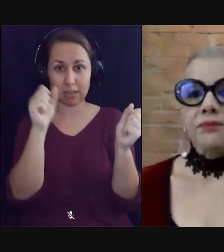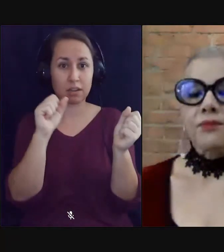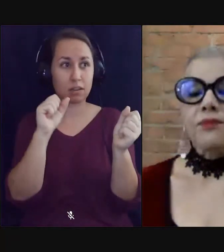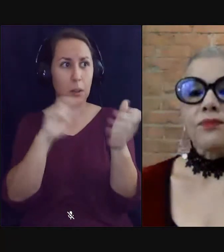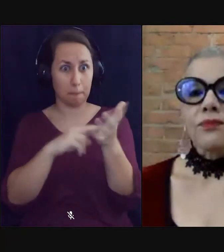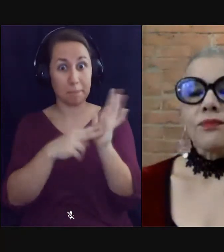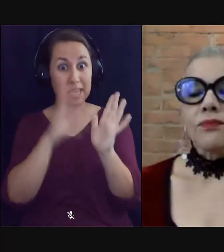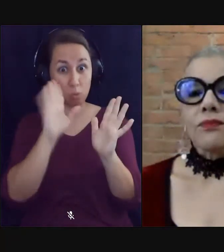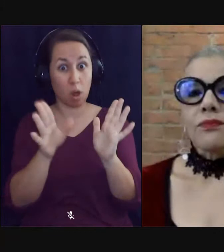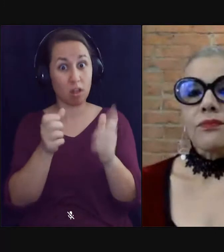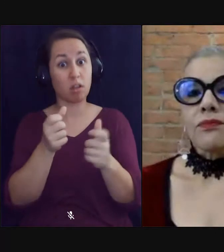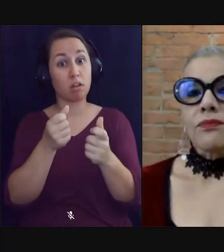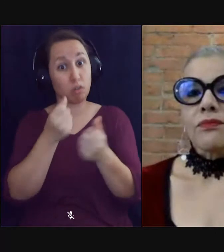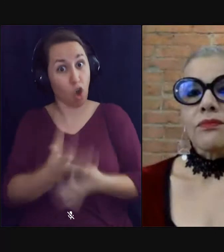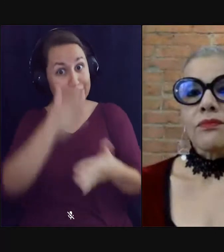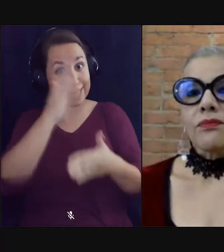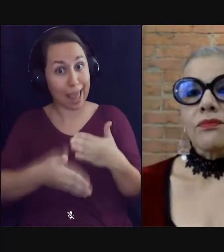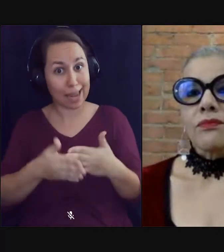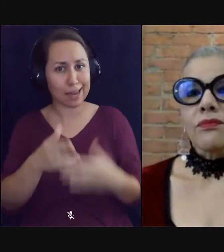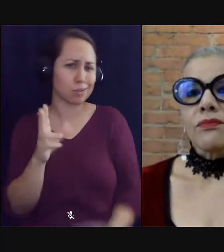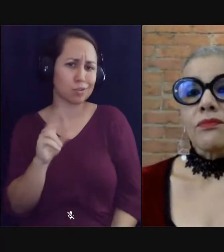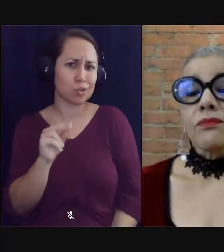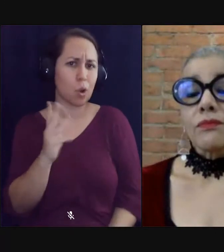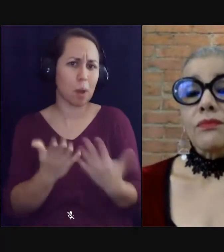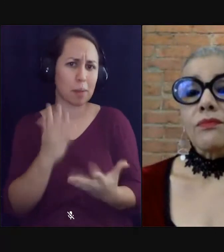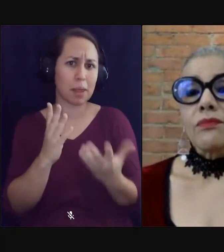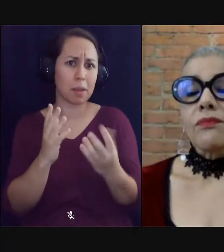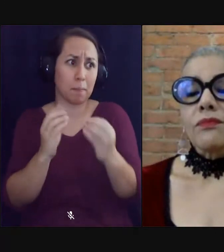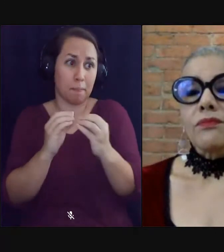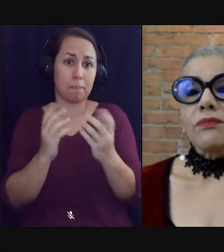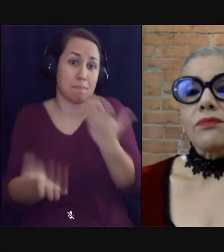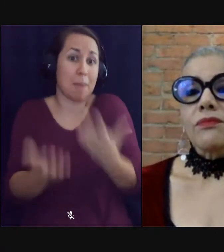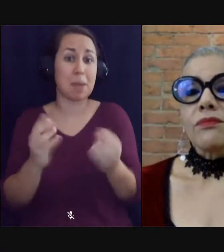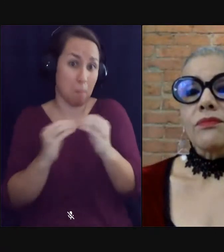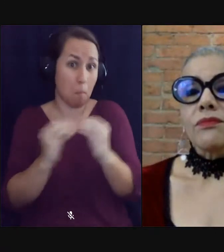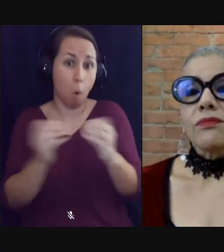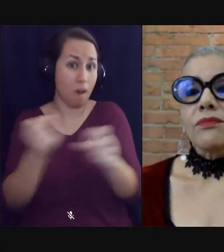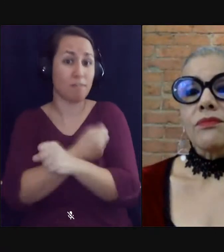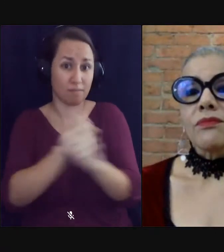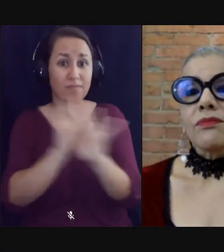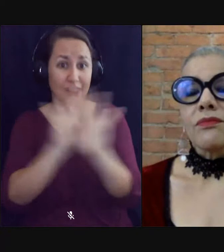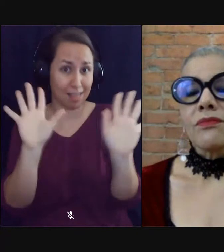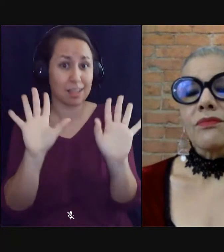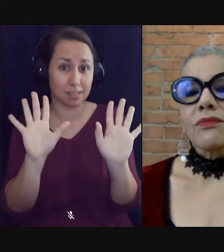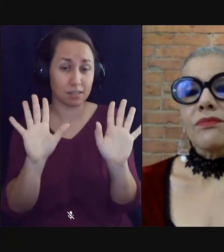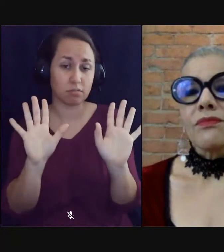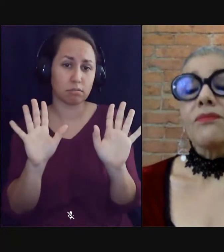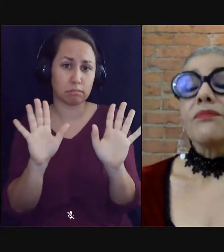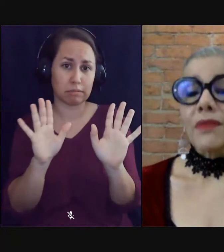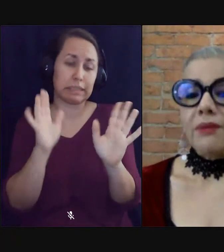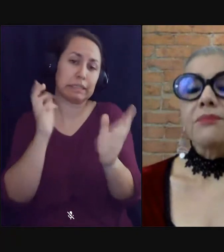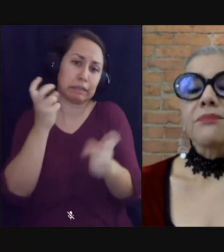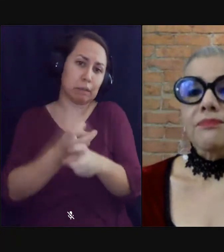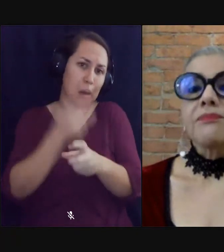in fact usher in an uptick in violence. It's hard to tell. Things are very unrestful at the moment in